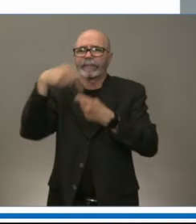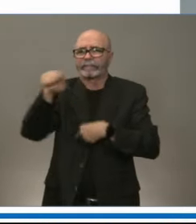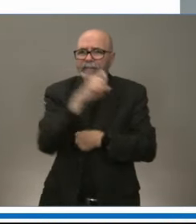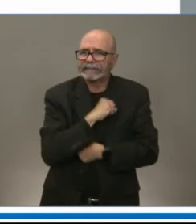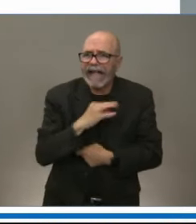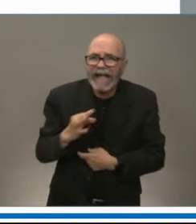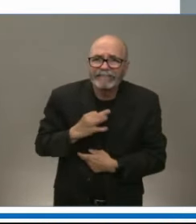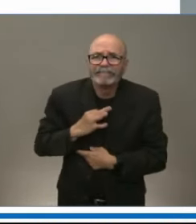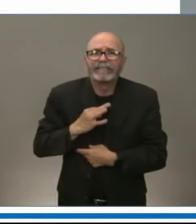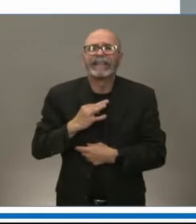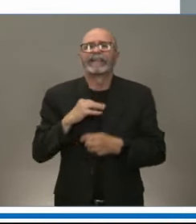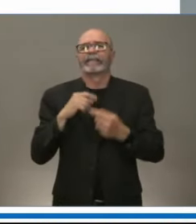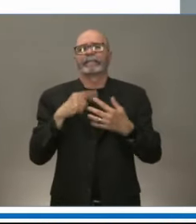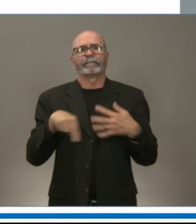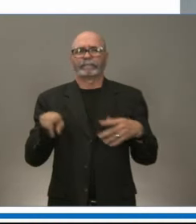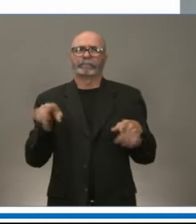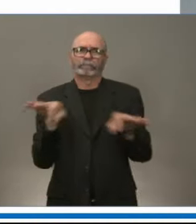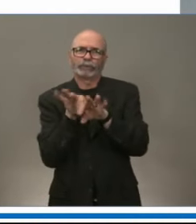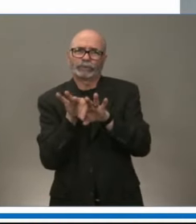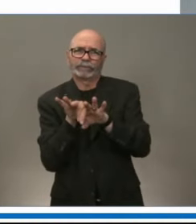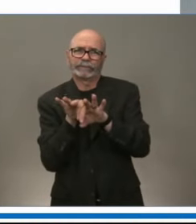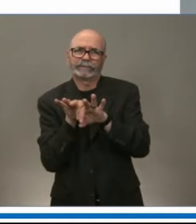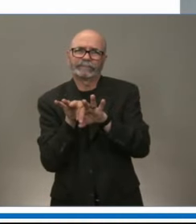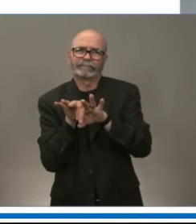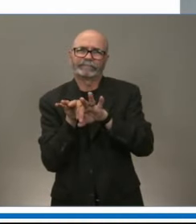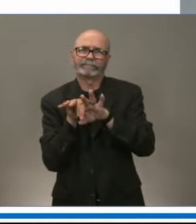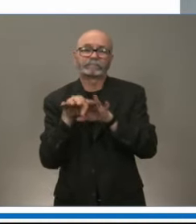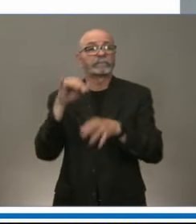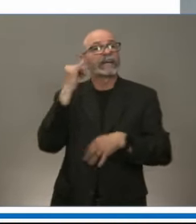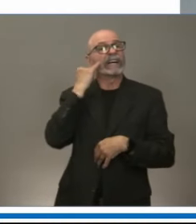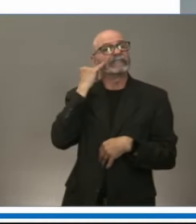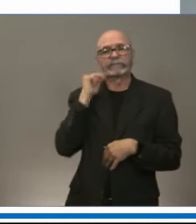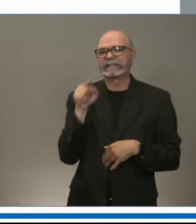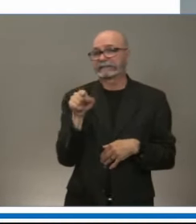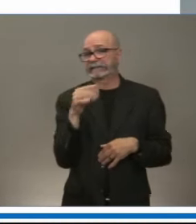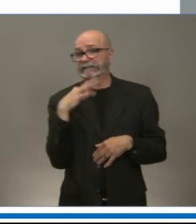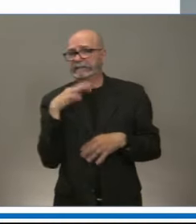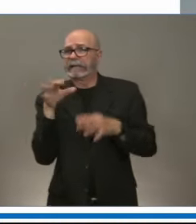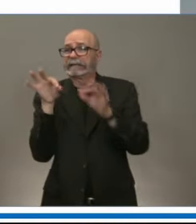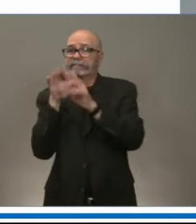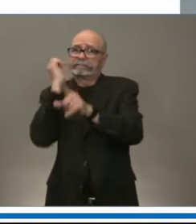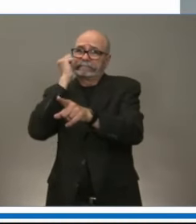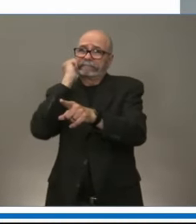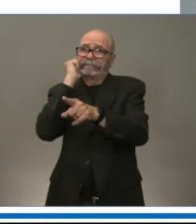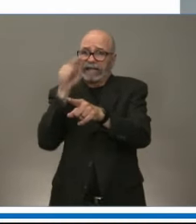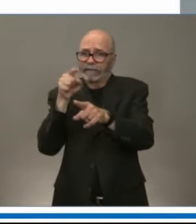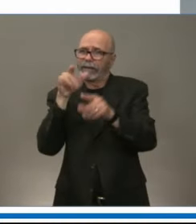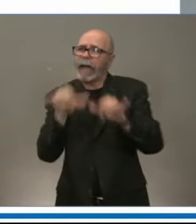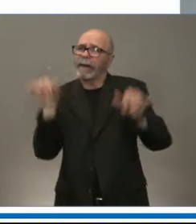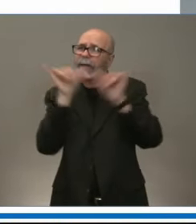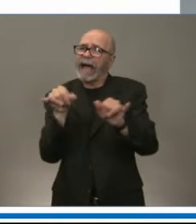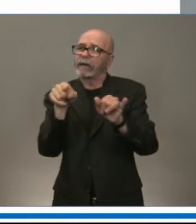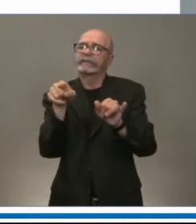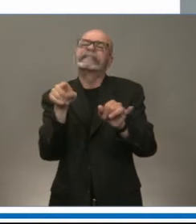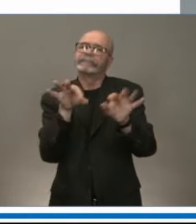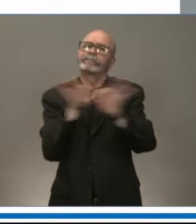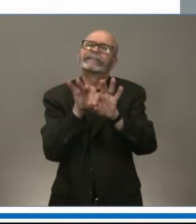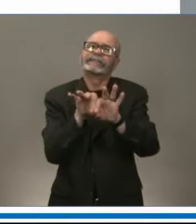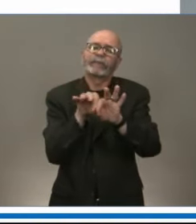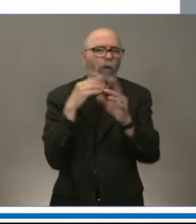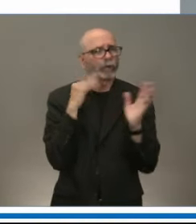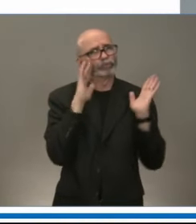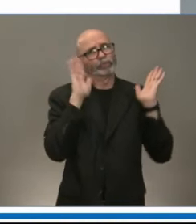To the question of whether it's essential or not, I think I think home care agencies always work with